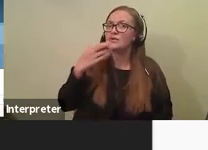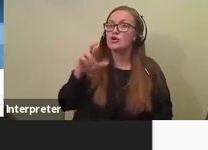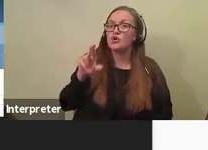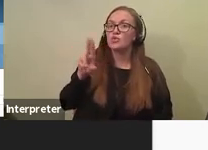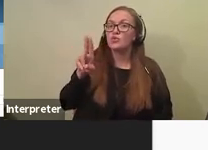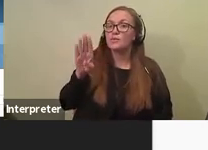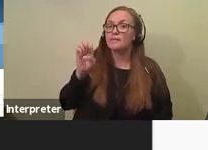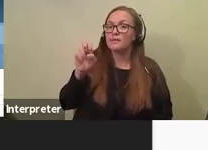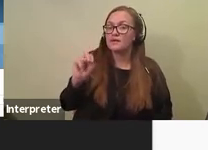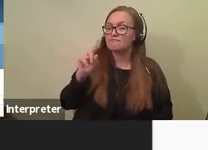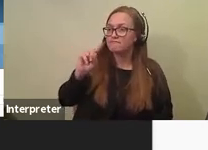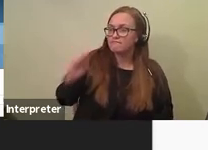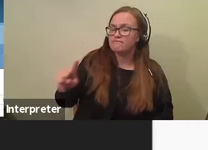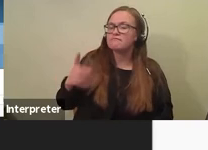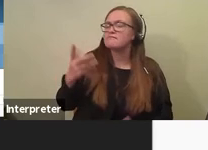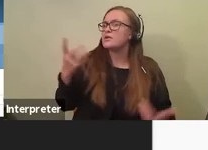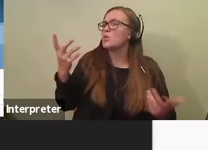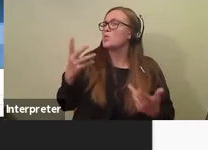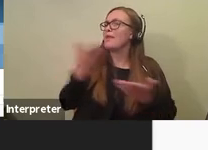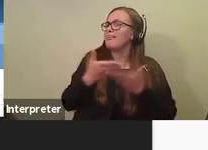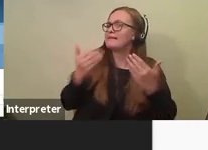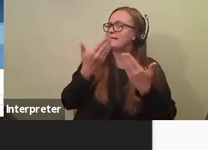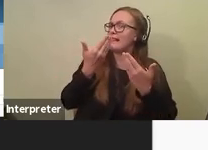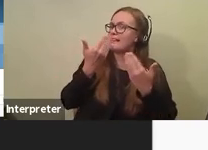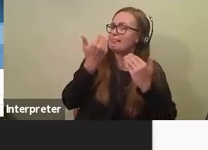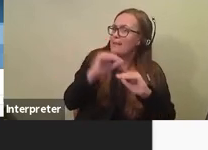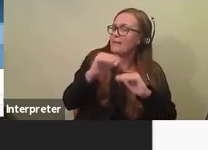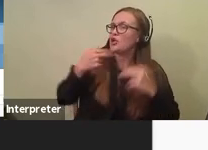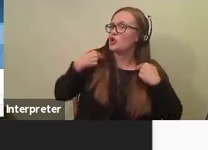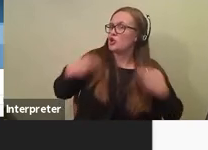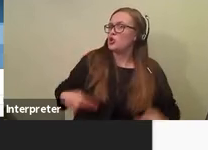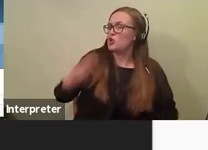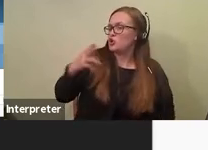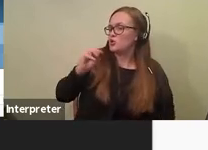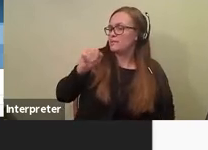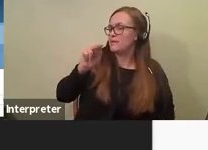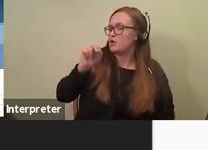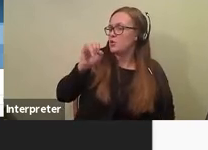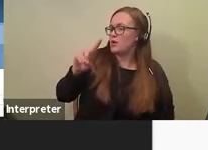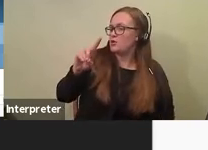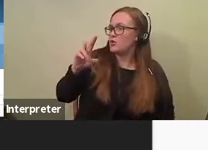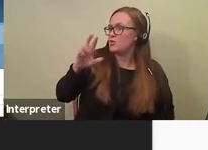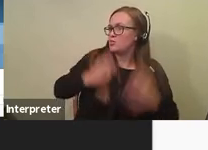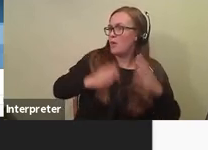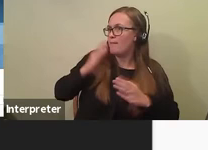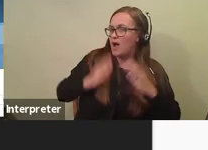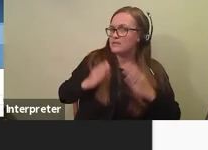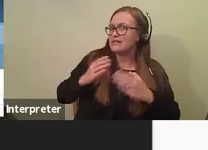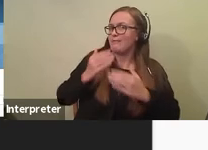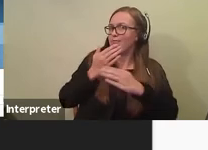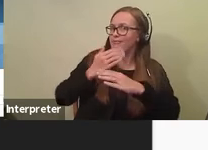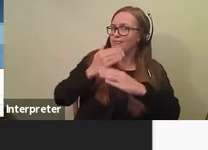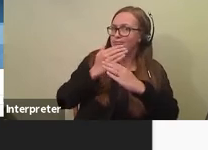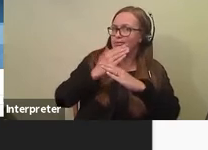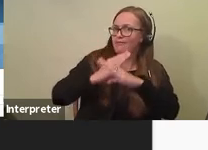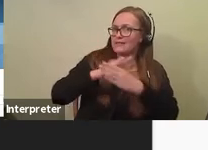who asks, what are the things limiting humanoid robots from being fully human? And that relates to another topic that I want to touch